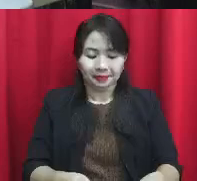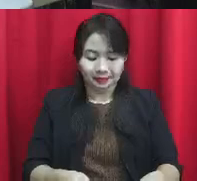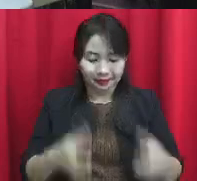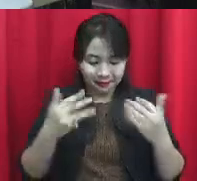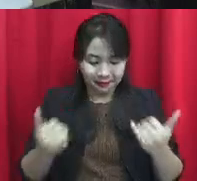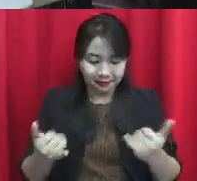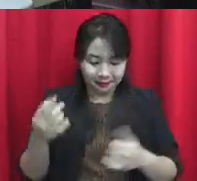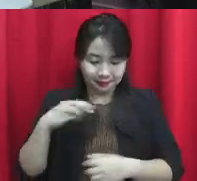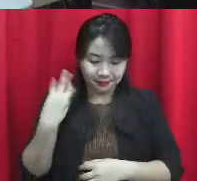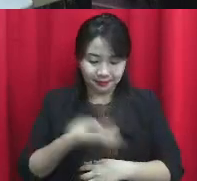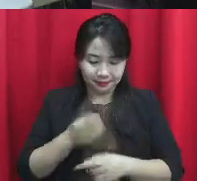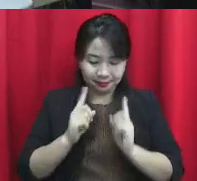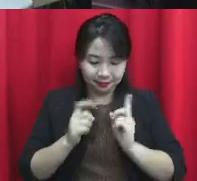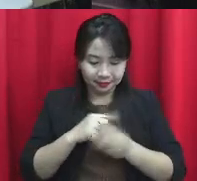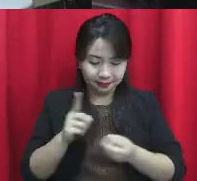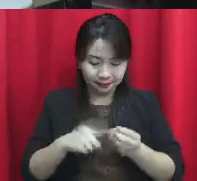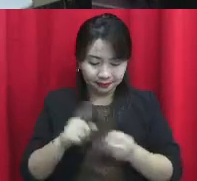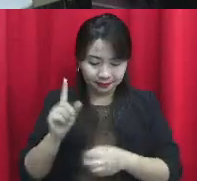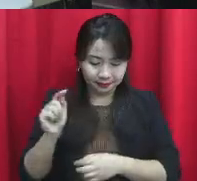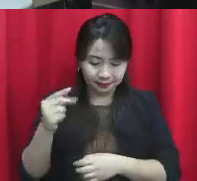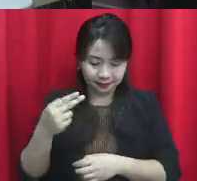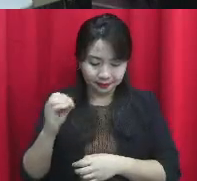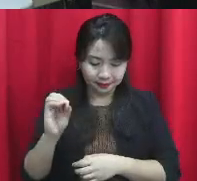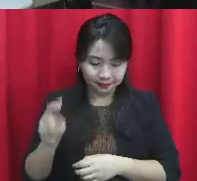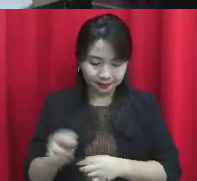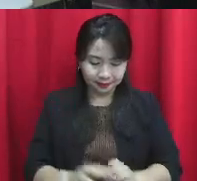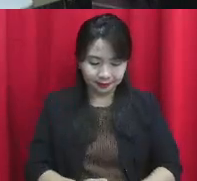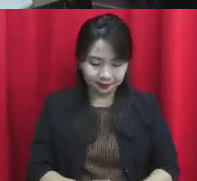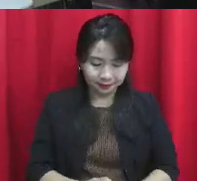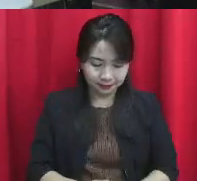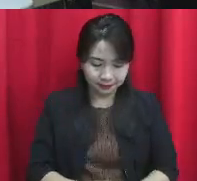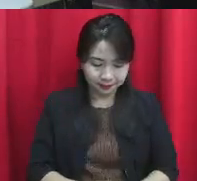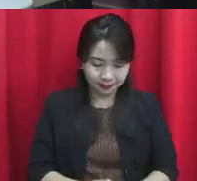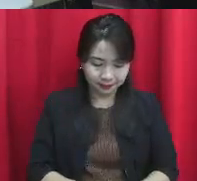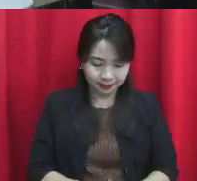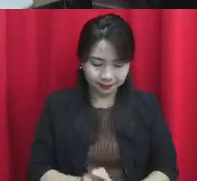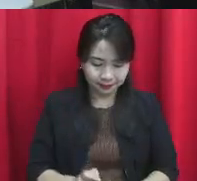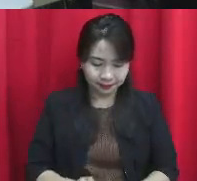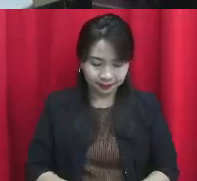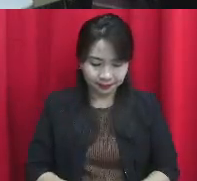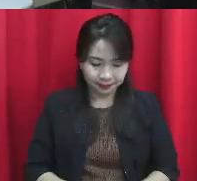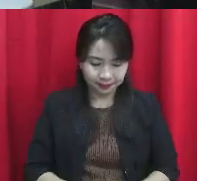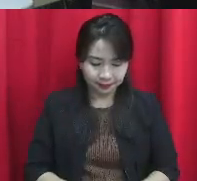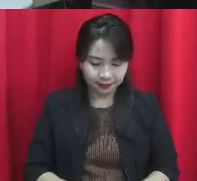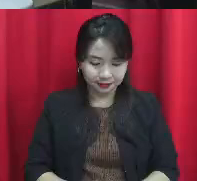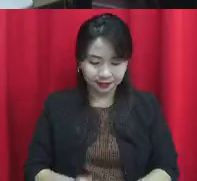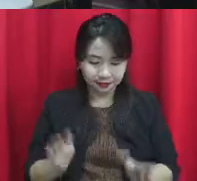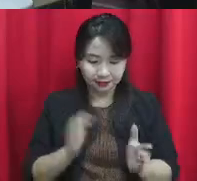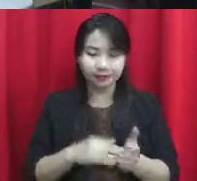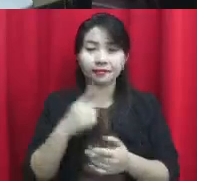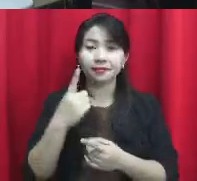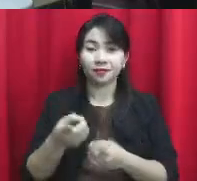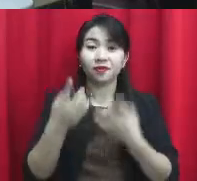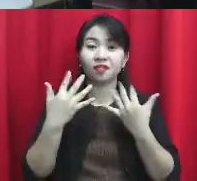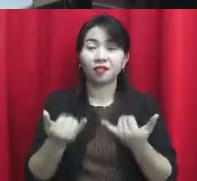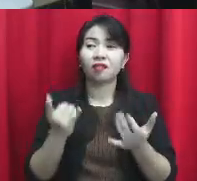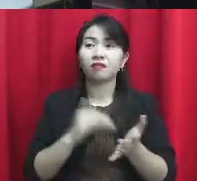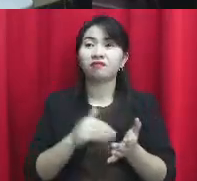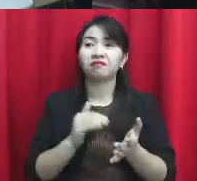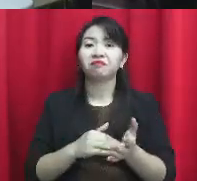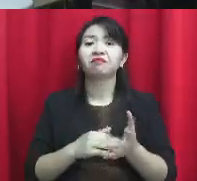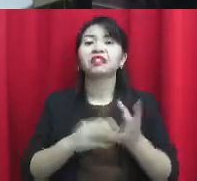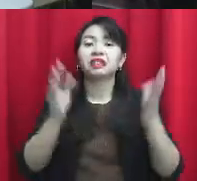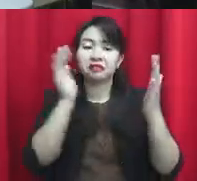topic natin ' ba imaginin mo yung magpa-follow up nito Hindi din biro yun Dapat you will force to to